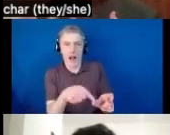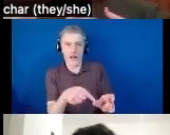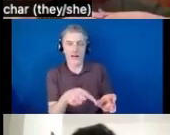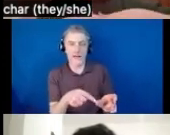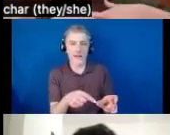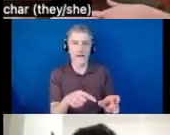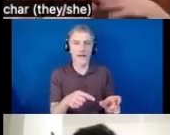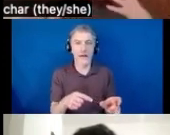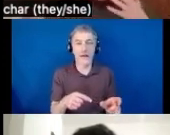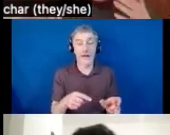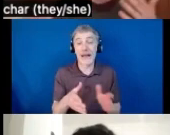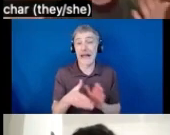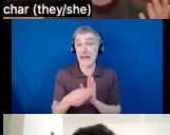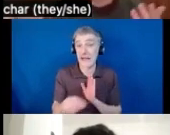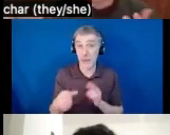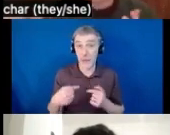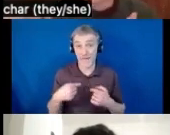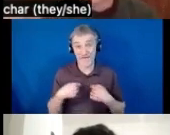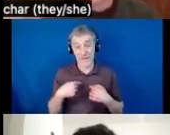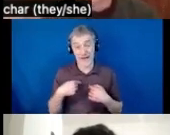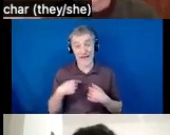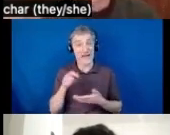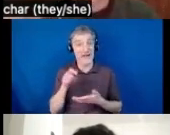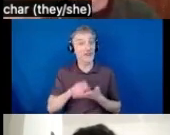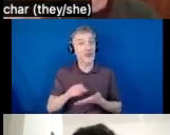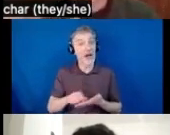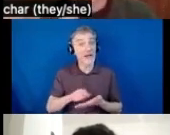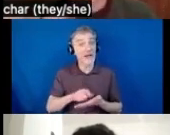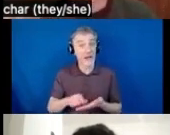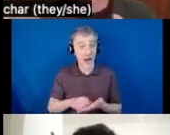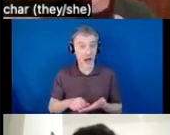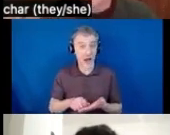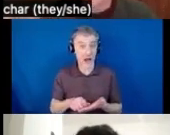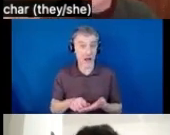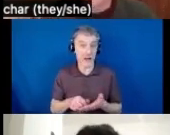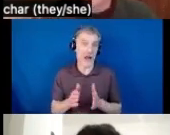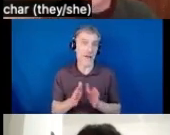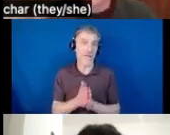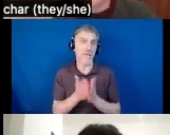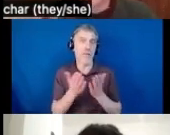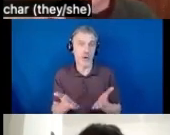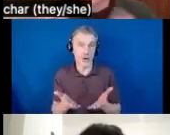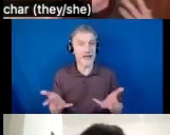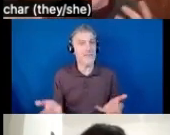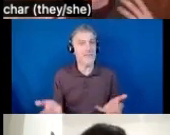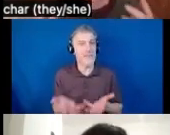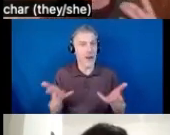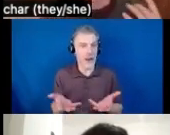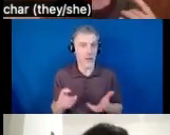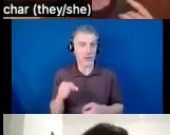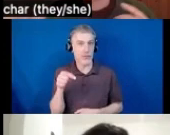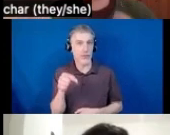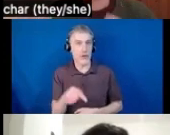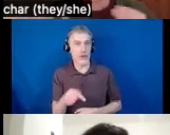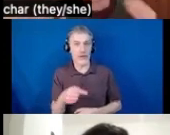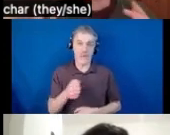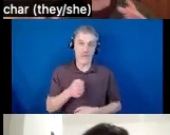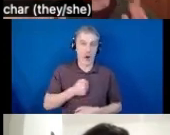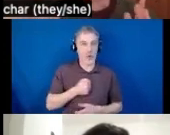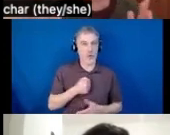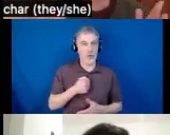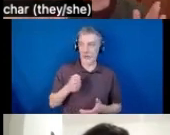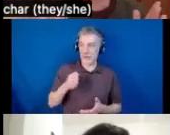writer and currently writing a novel that very much plays with these ideas of my own experiences of kind